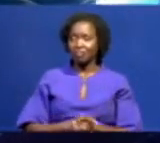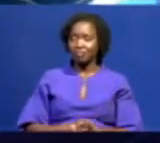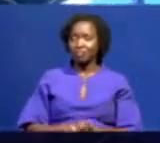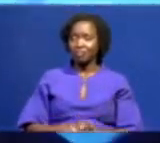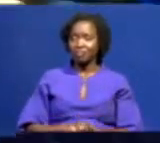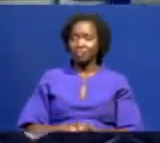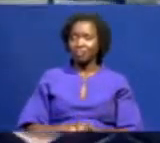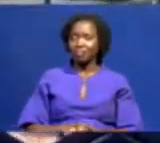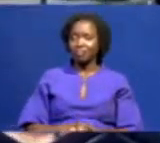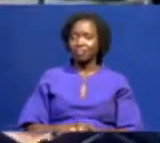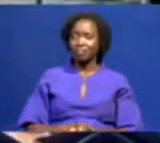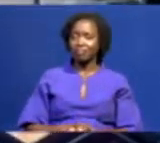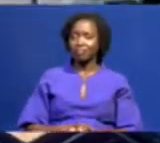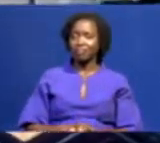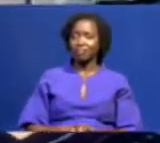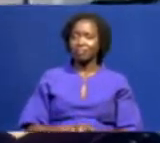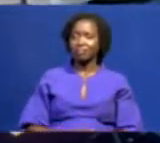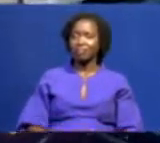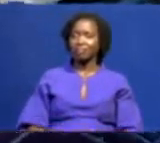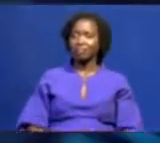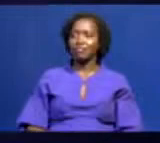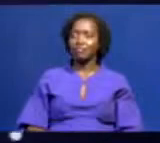more.